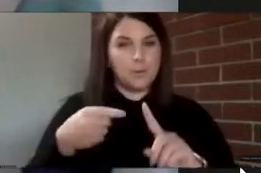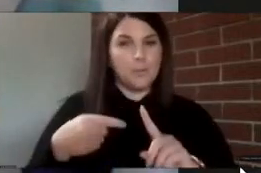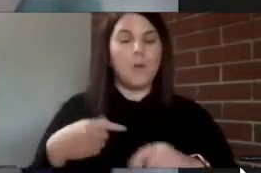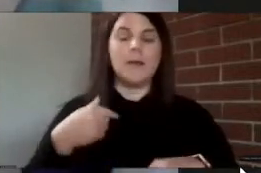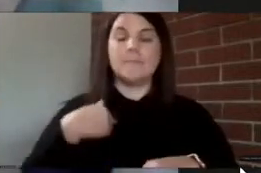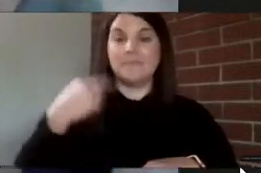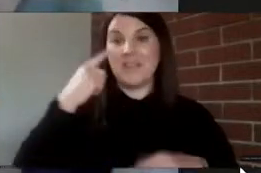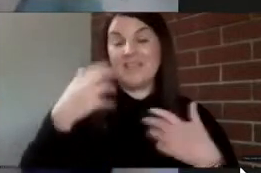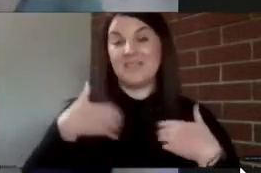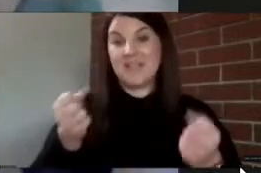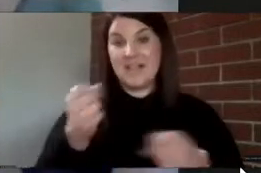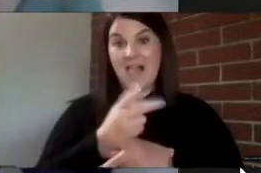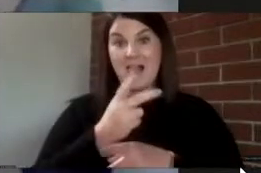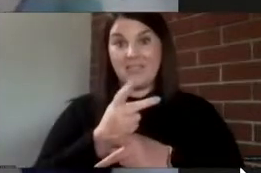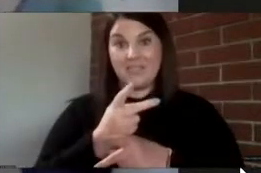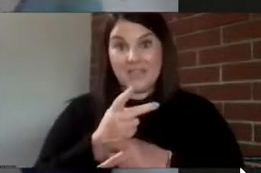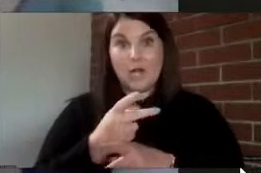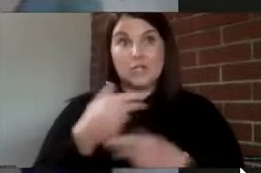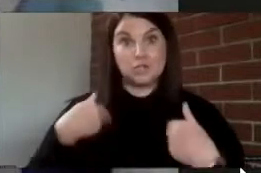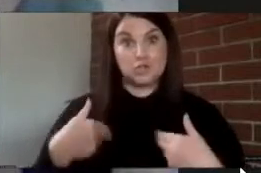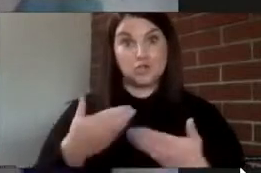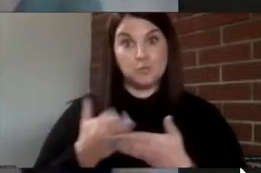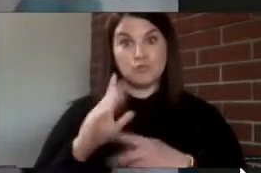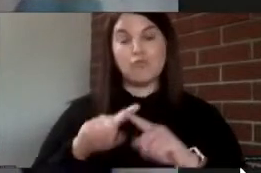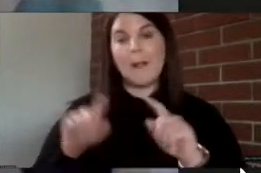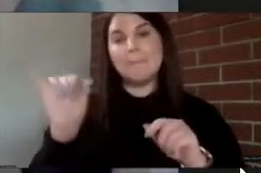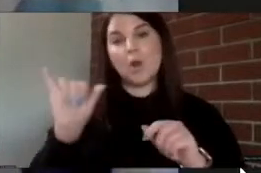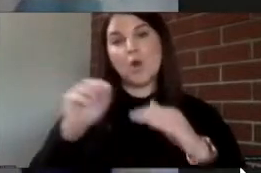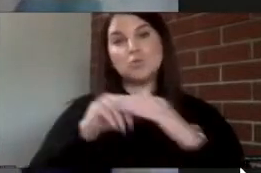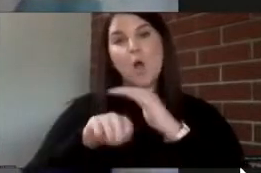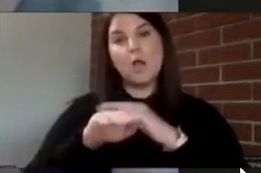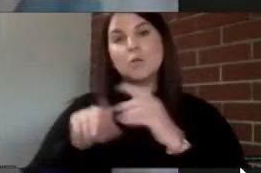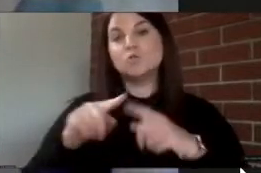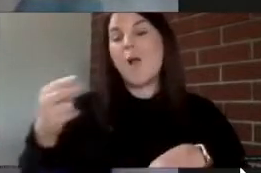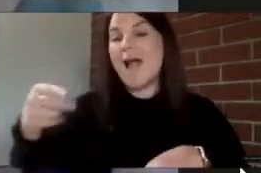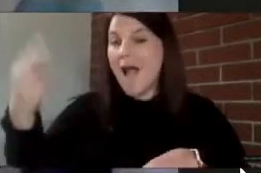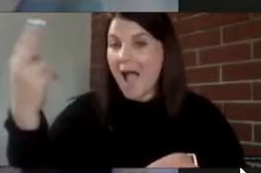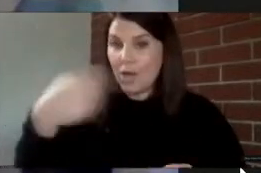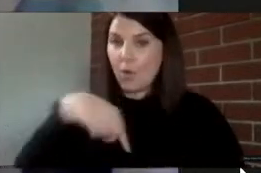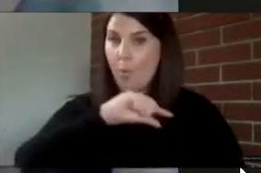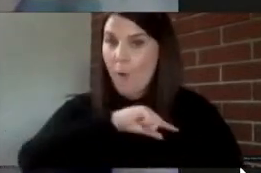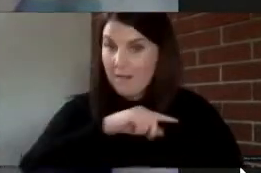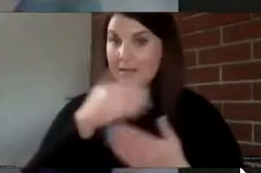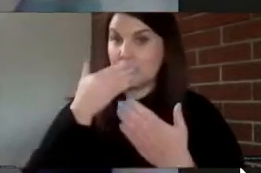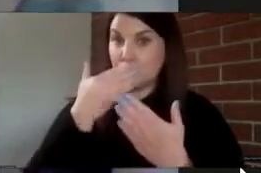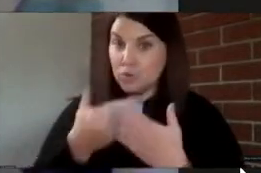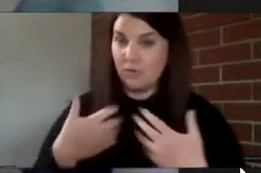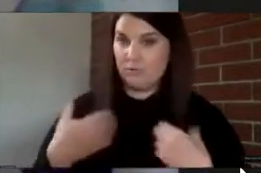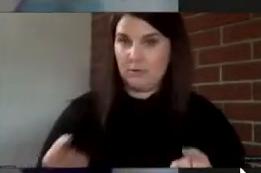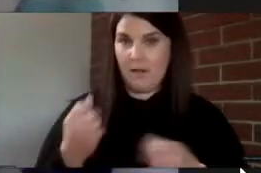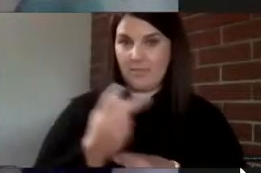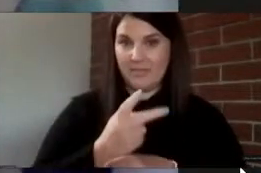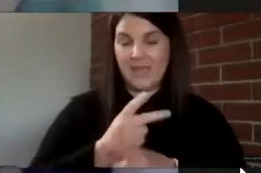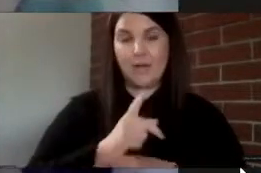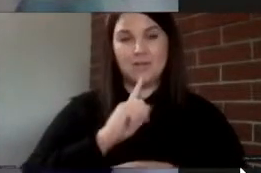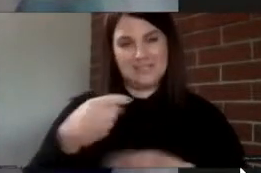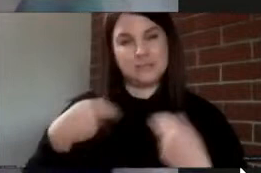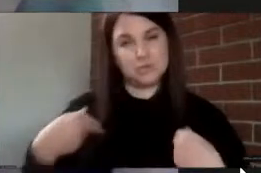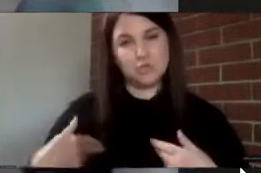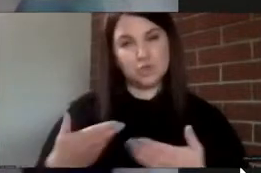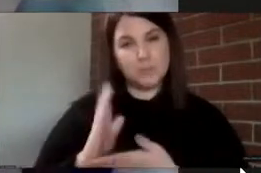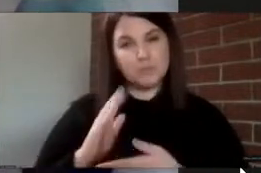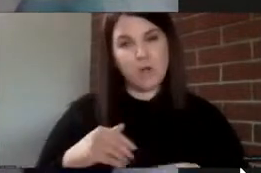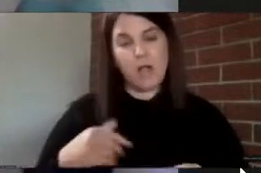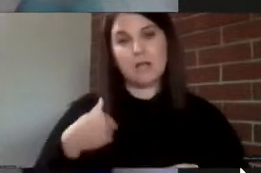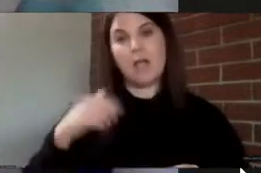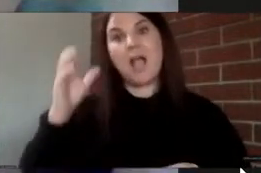think healthcare is a human right, but also access to high quality, robust healthcare services is a human right. I've heard